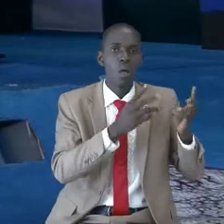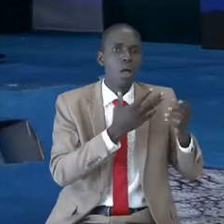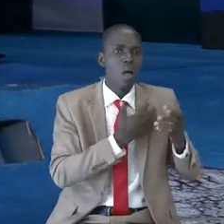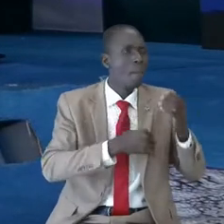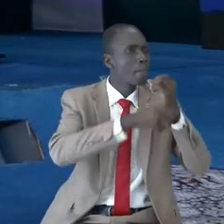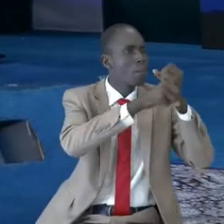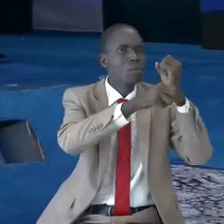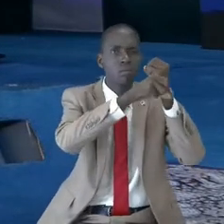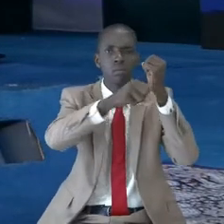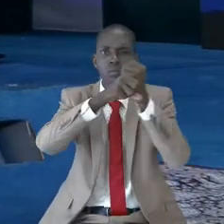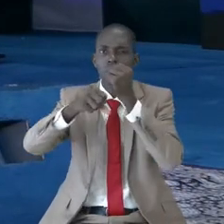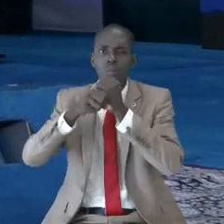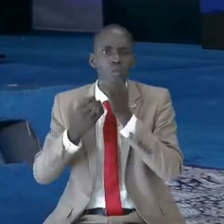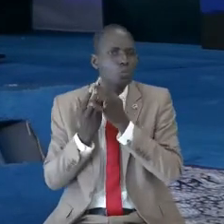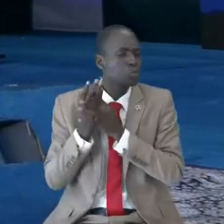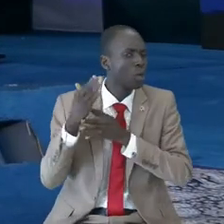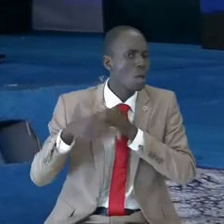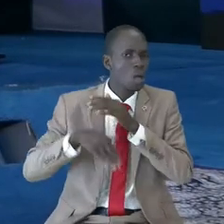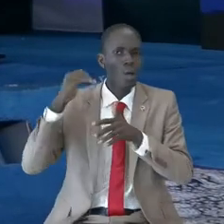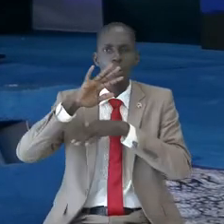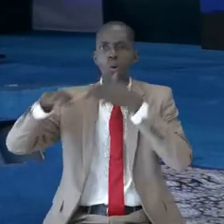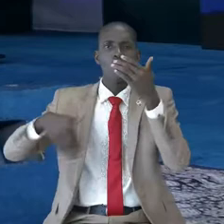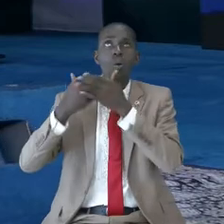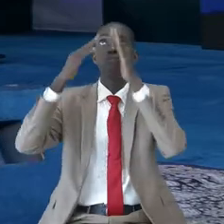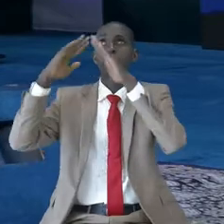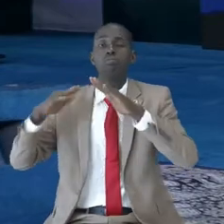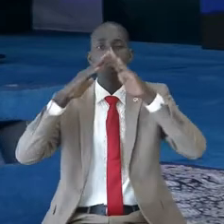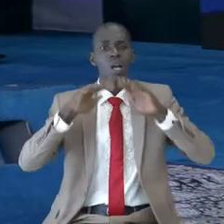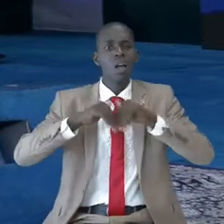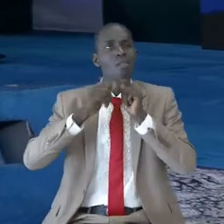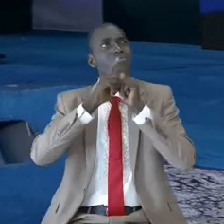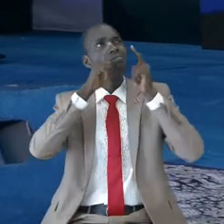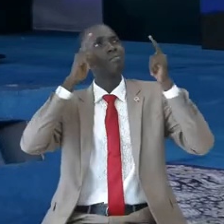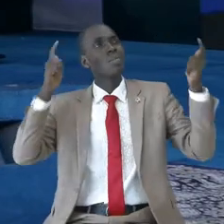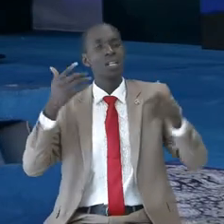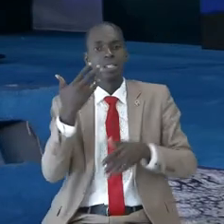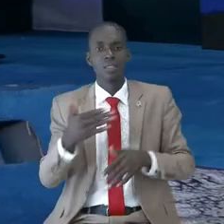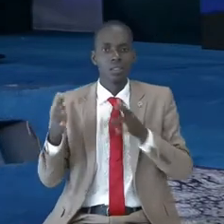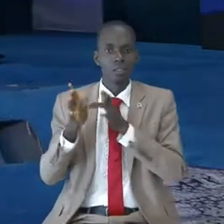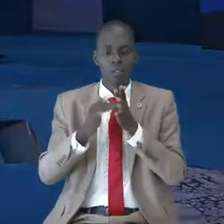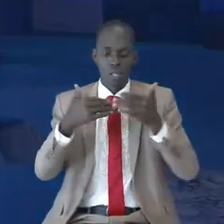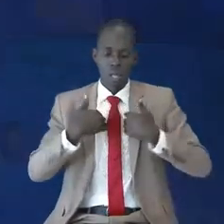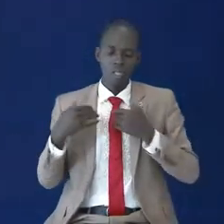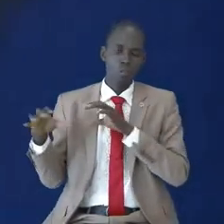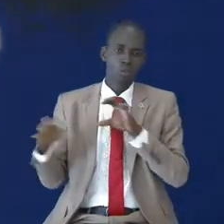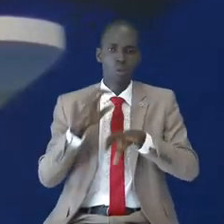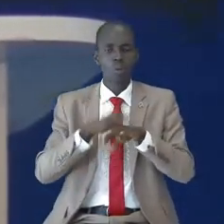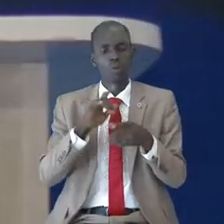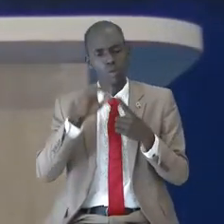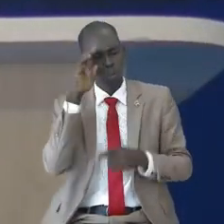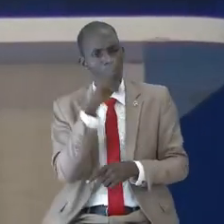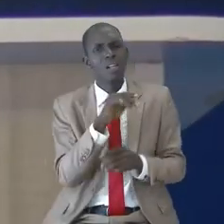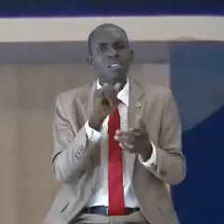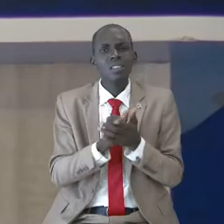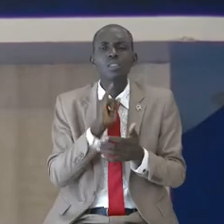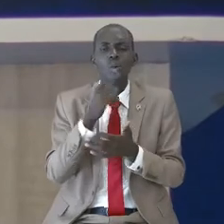throughout the whole city how great things Jesus had done unto him. That's what they did at